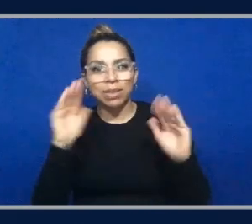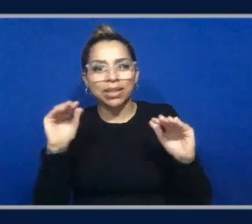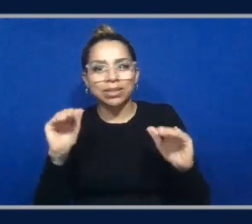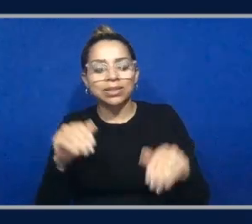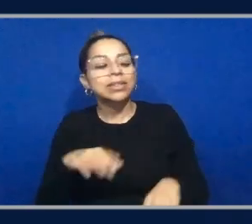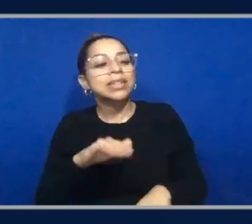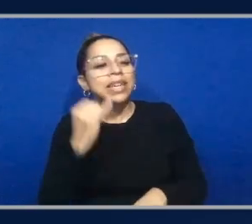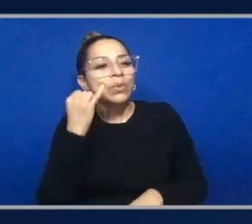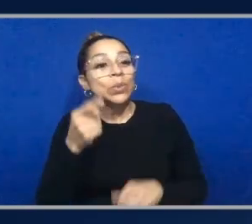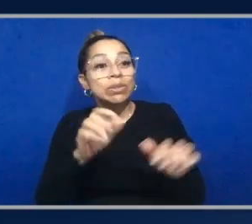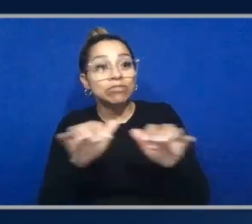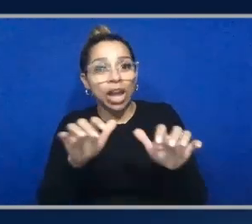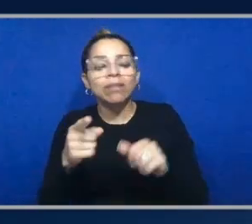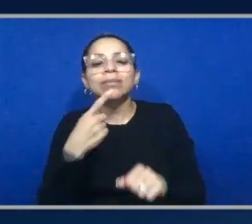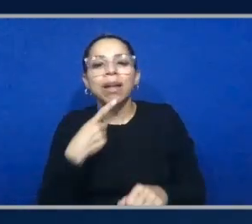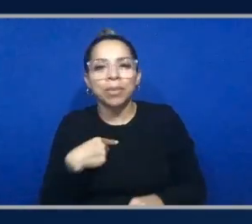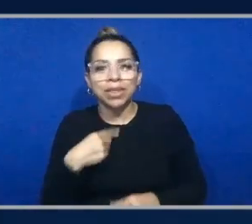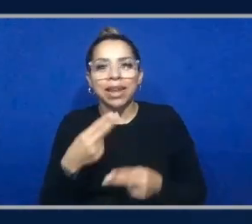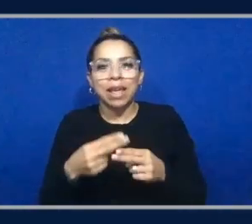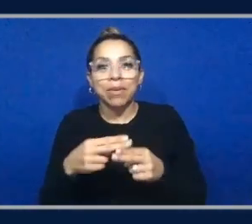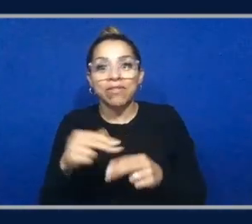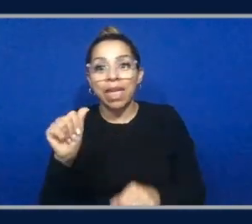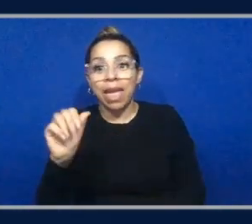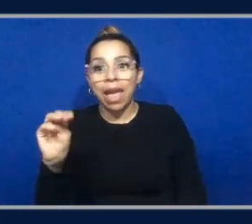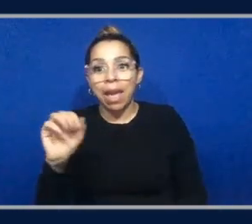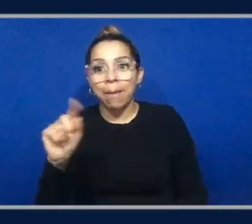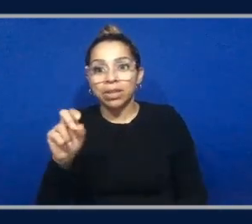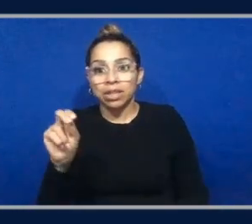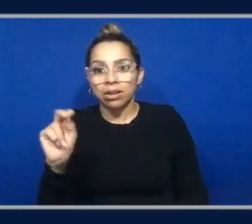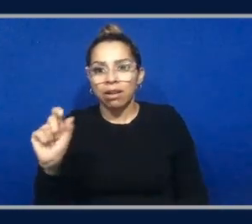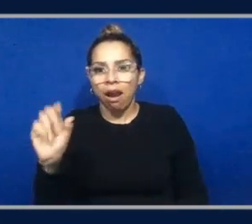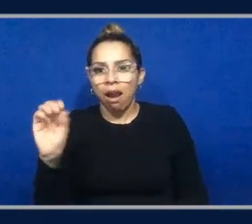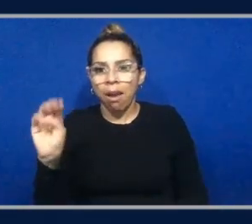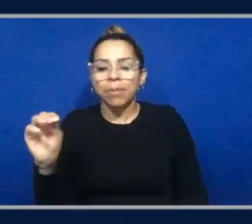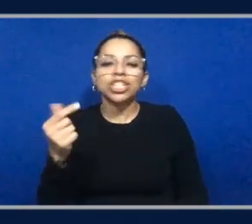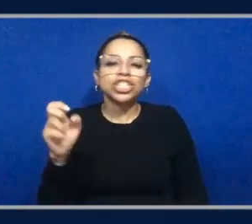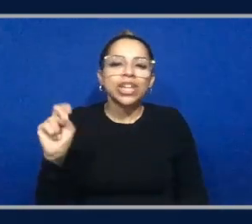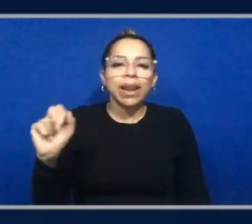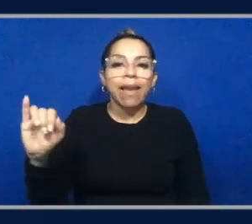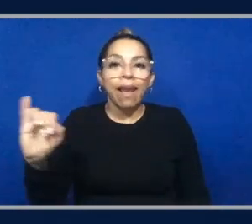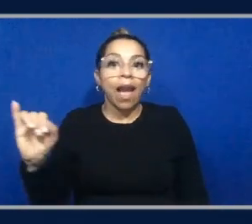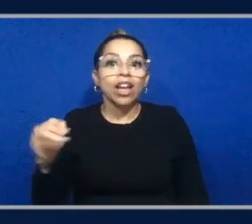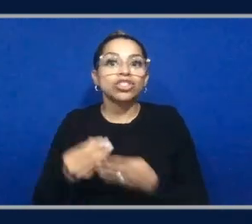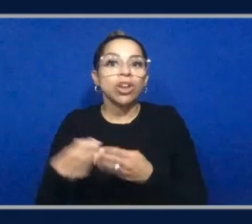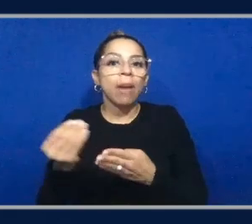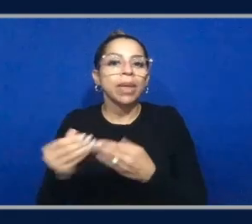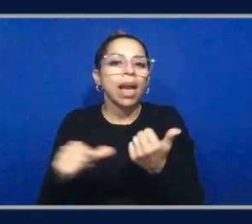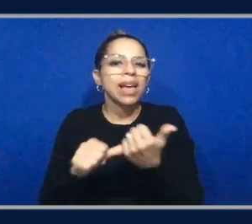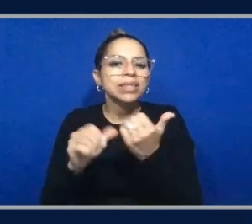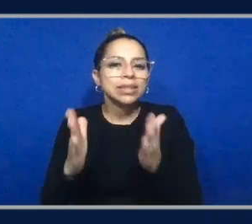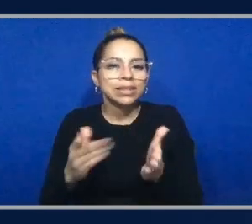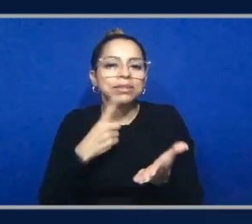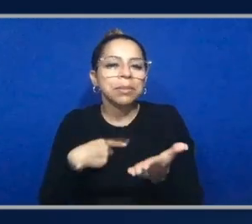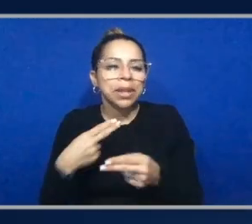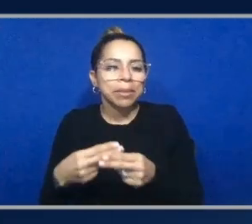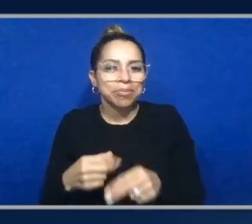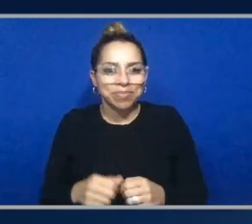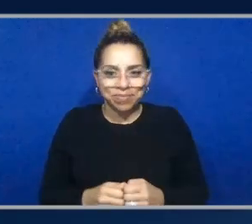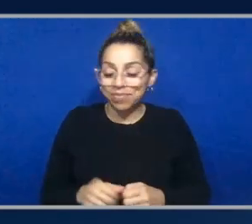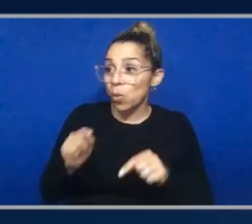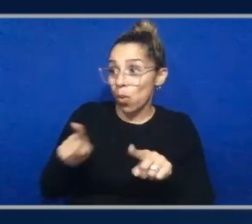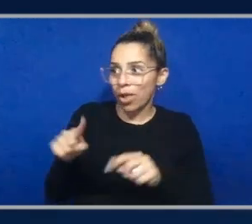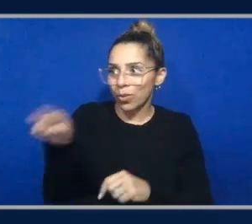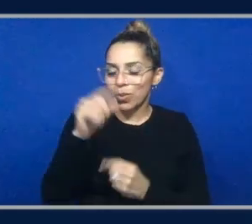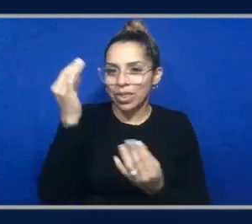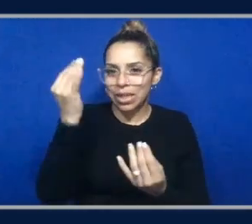name of the Amazon.com generative AI powered shopping assistant. Okay. While you think about that, I actually saw a comment that